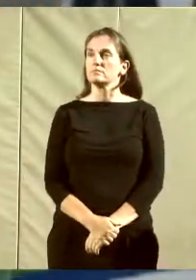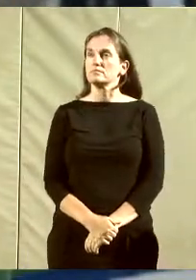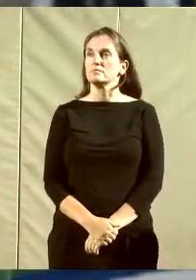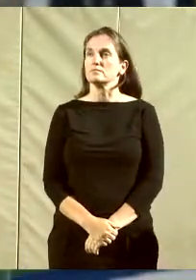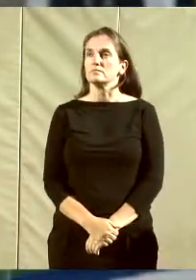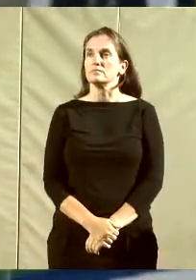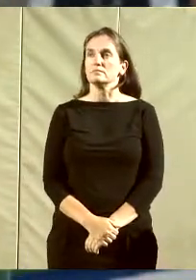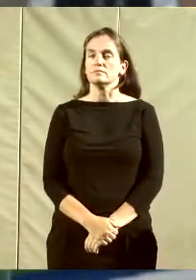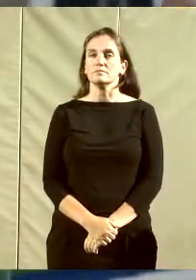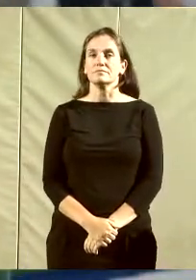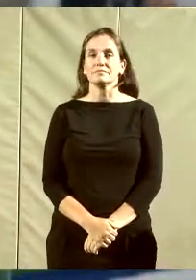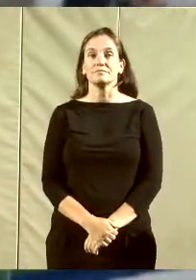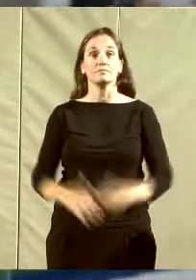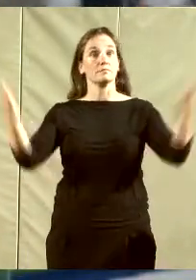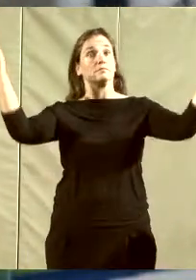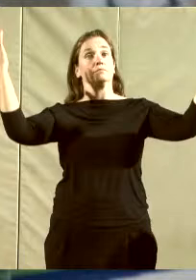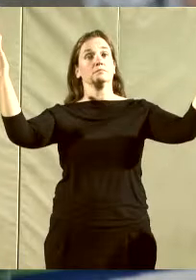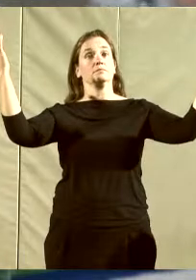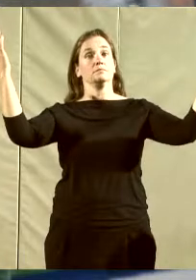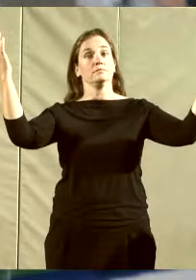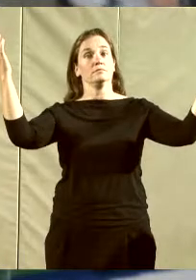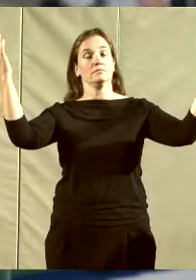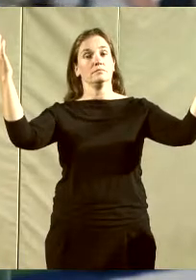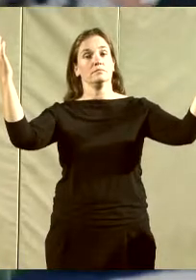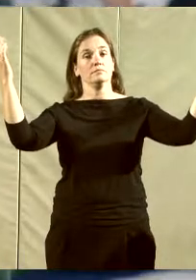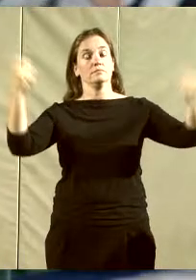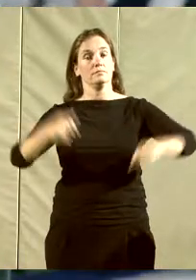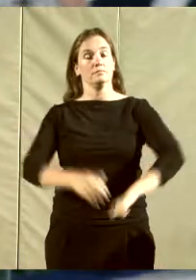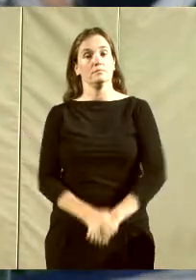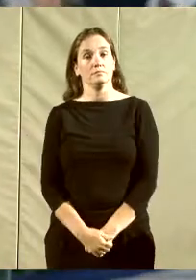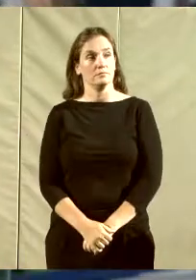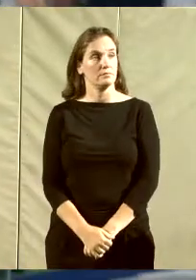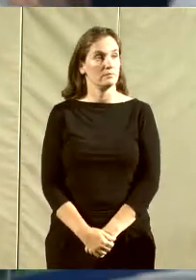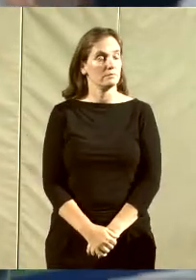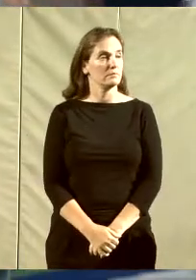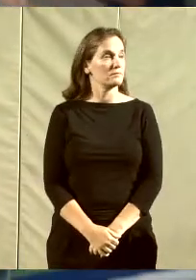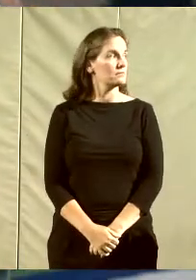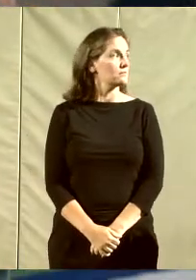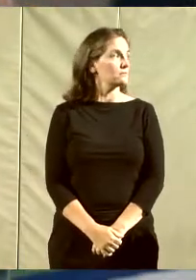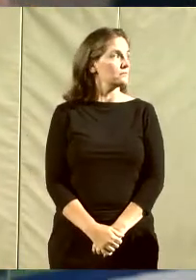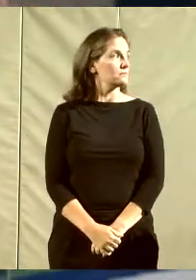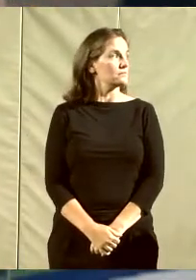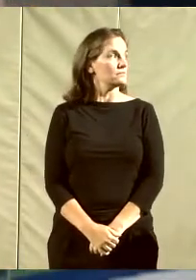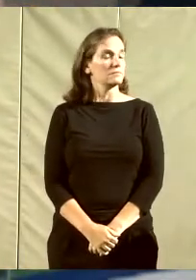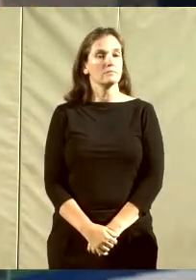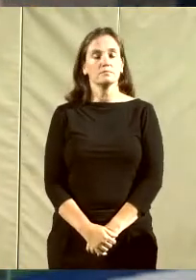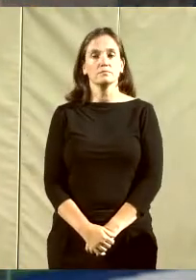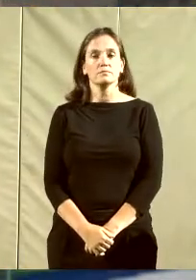Well,